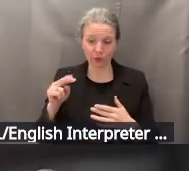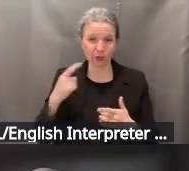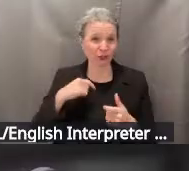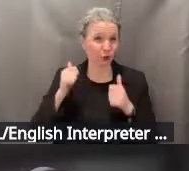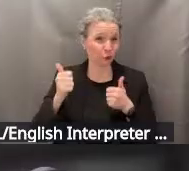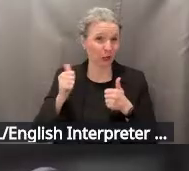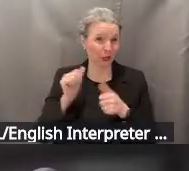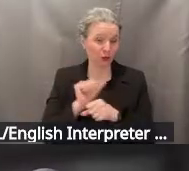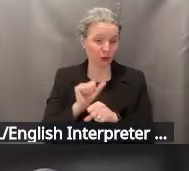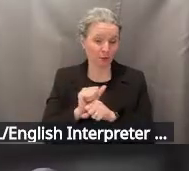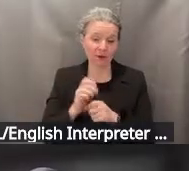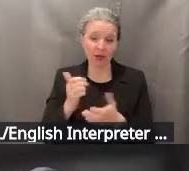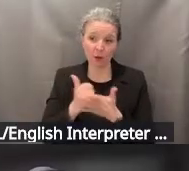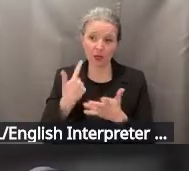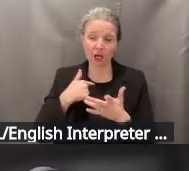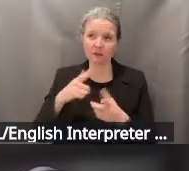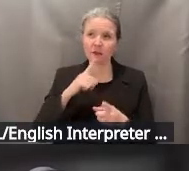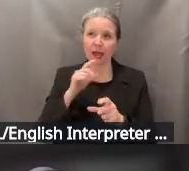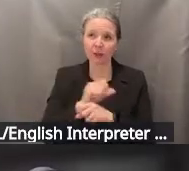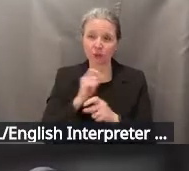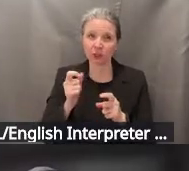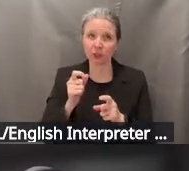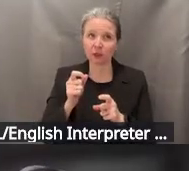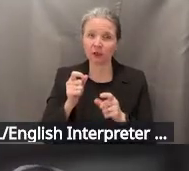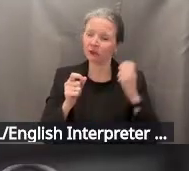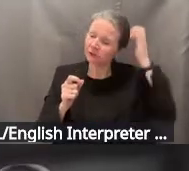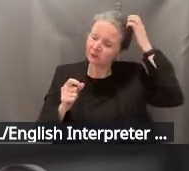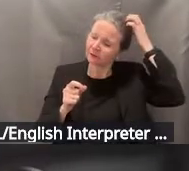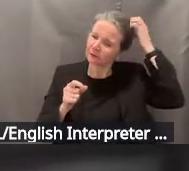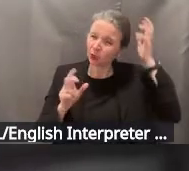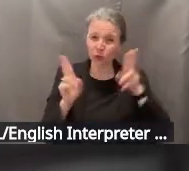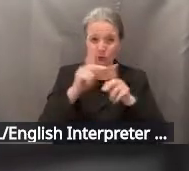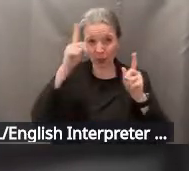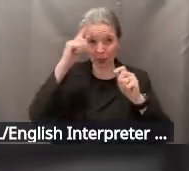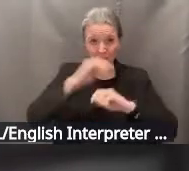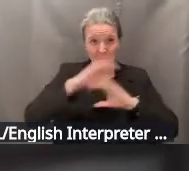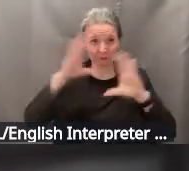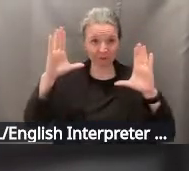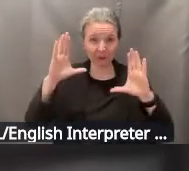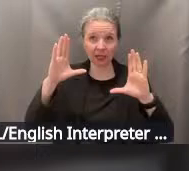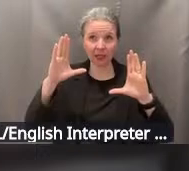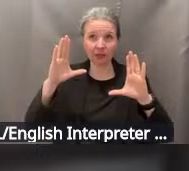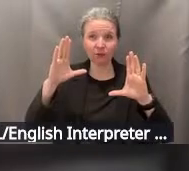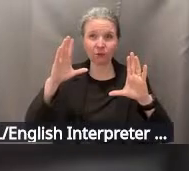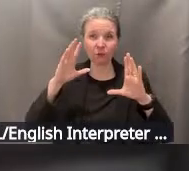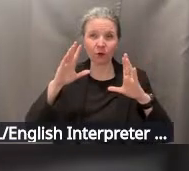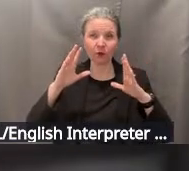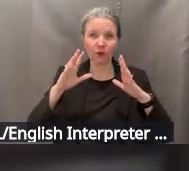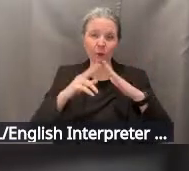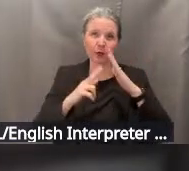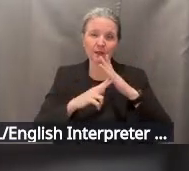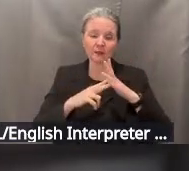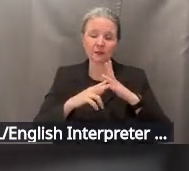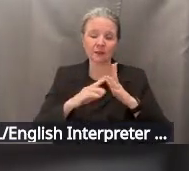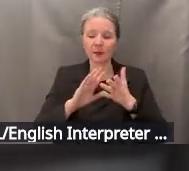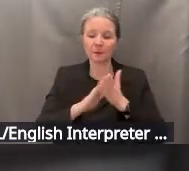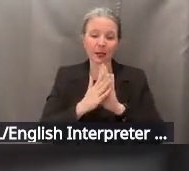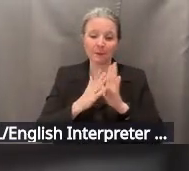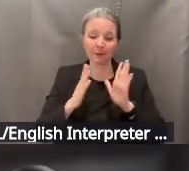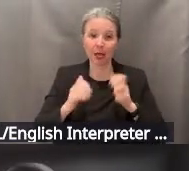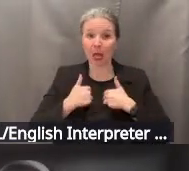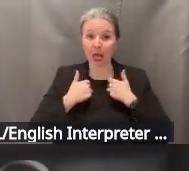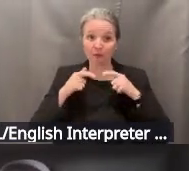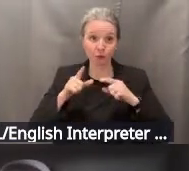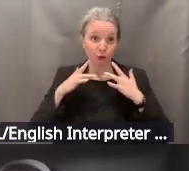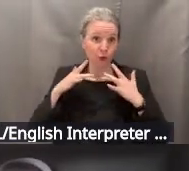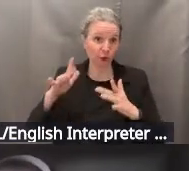great job of helping us to actually use our imaginations and bring it to life during the tour. And that